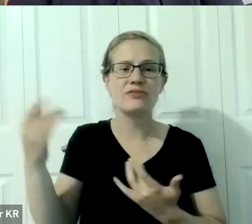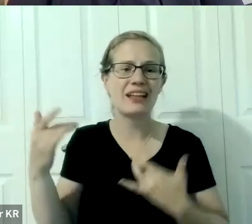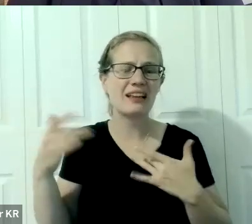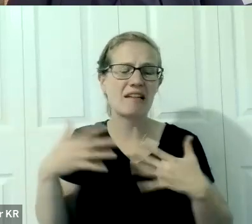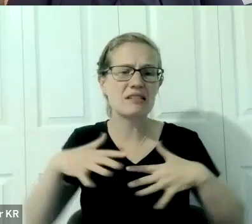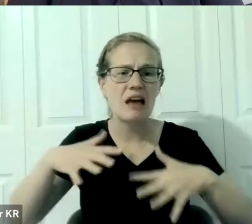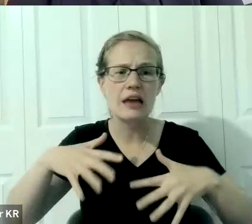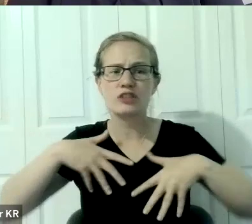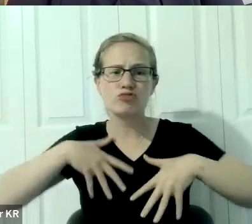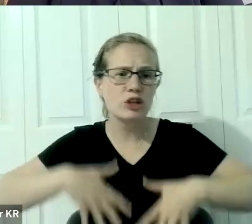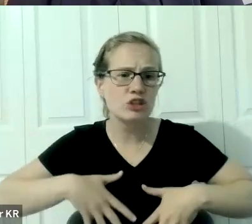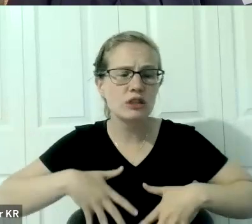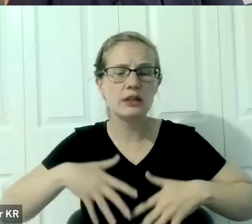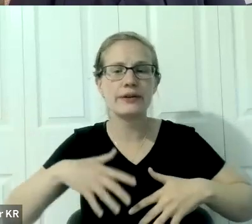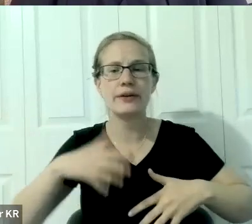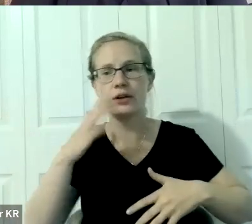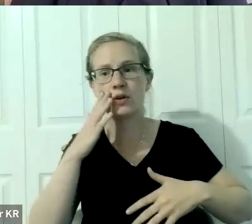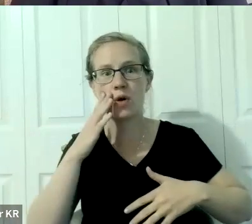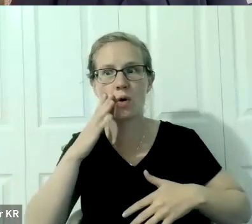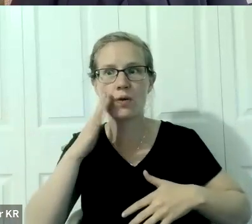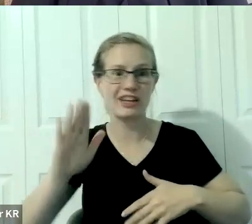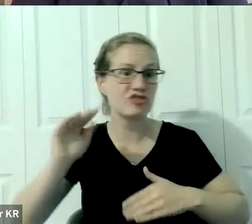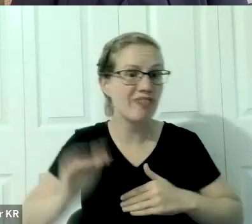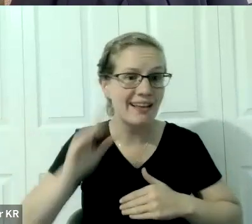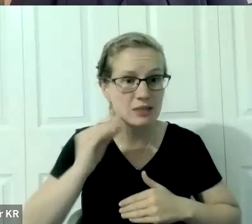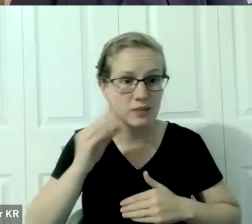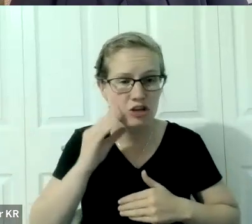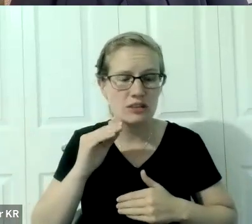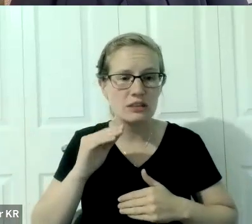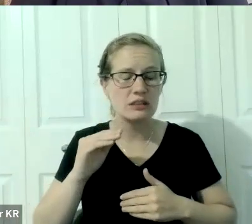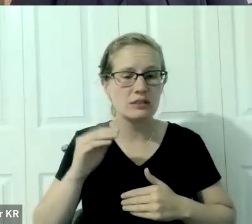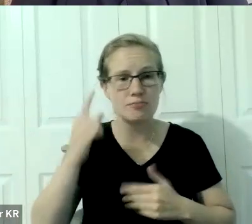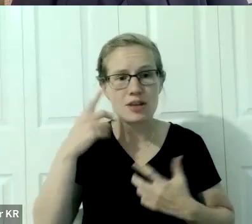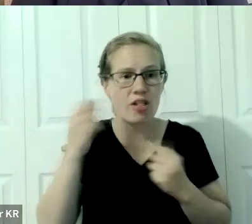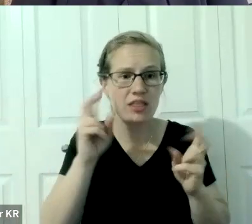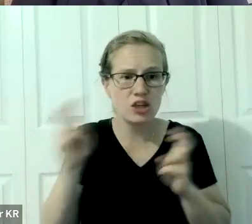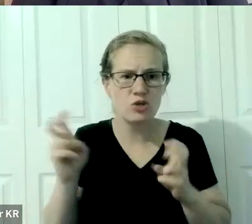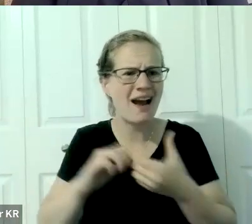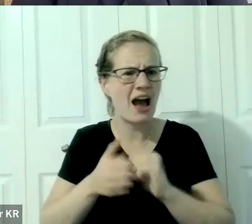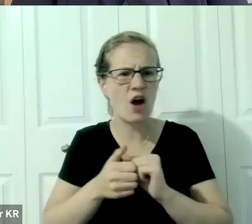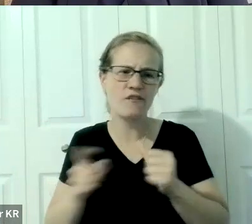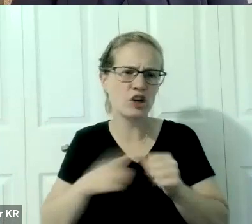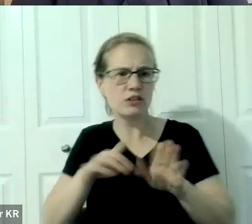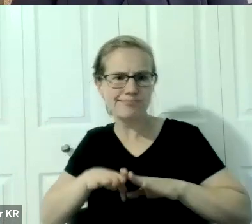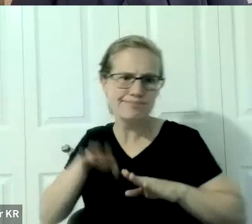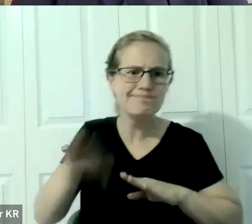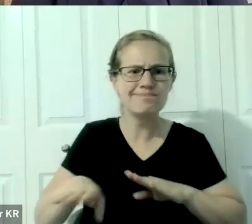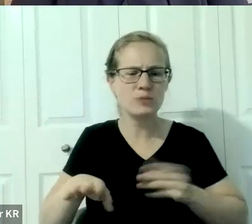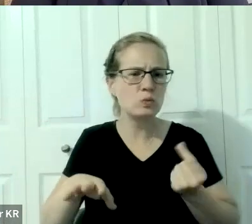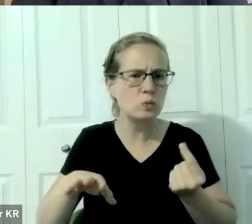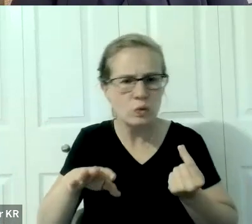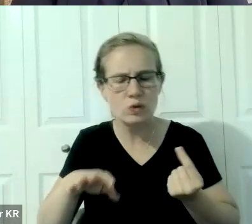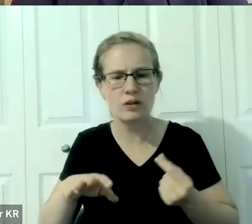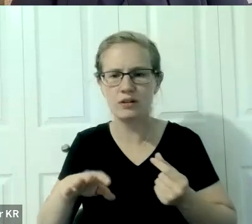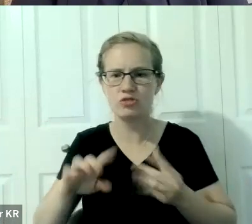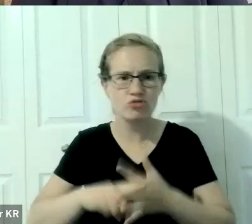or depression, or they know their child is, how would you suggest they at least take those first couple of steps to start to